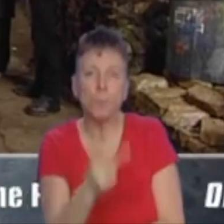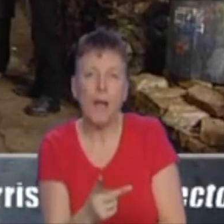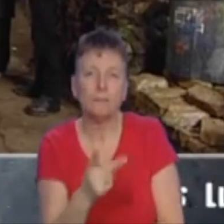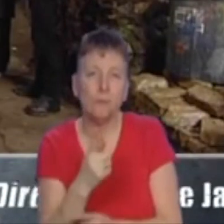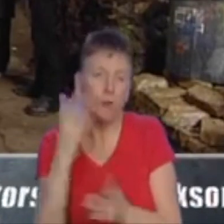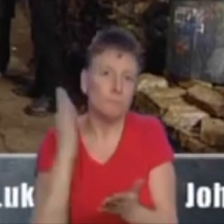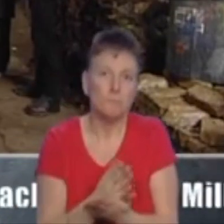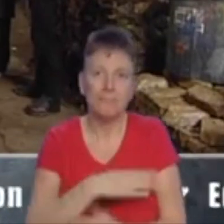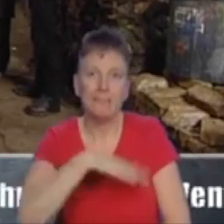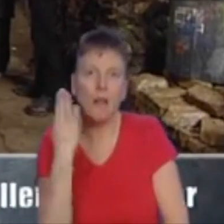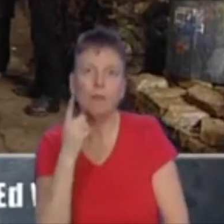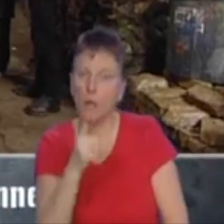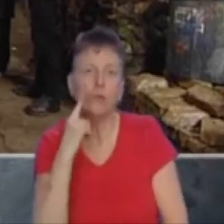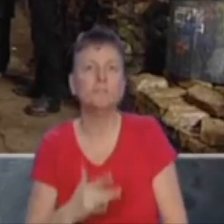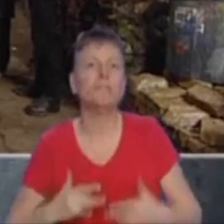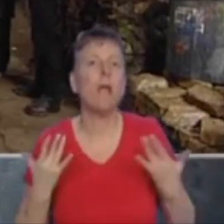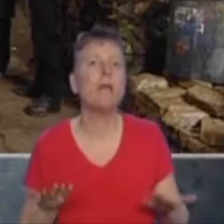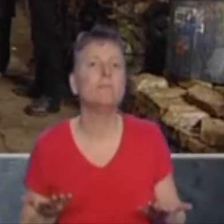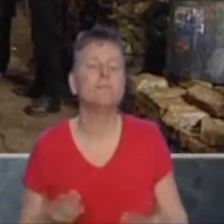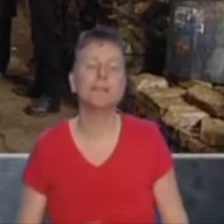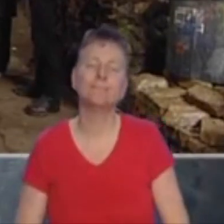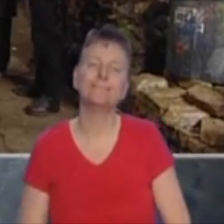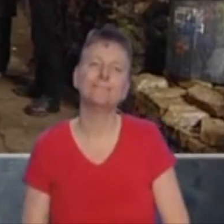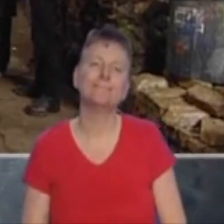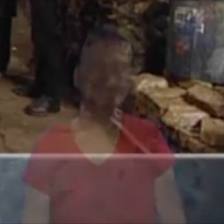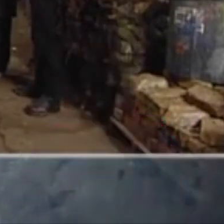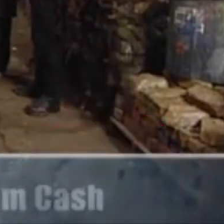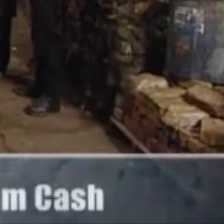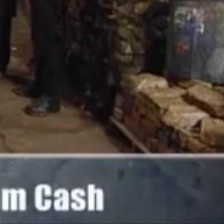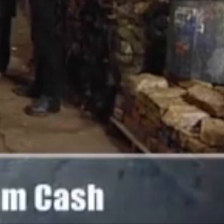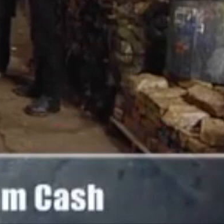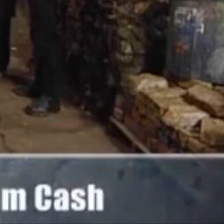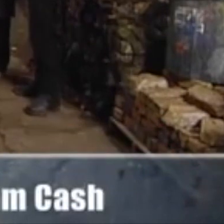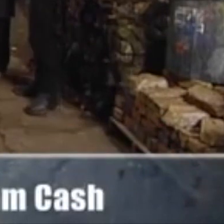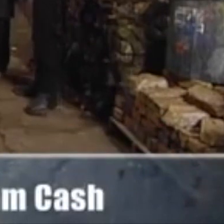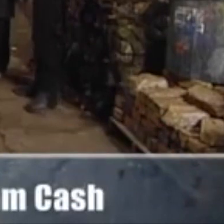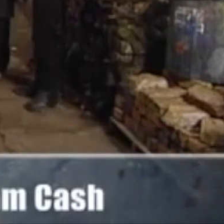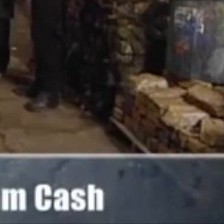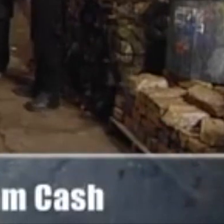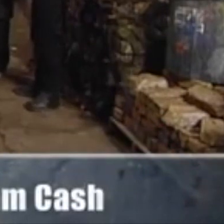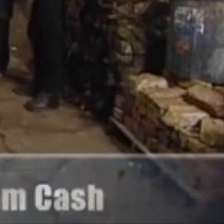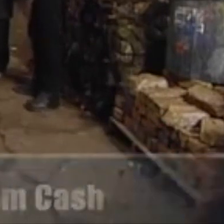least twice each for a definite kill. Otherwise, they could survive.